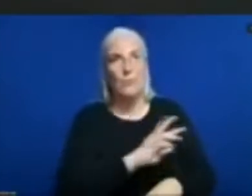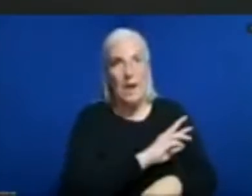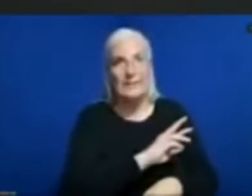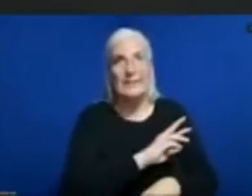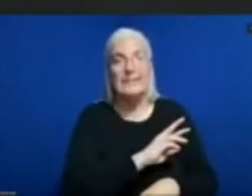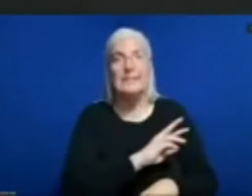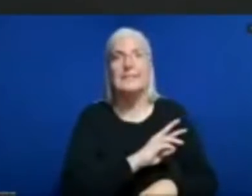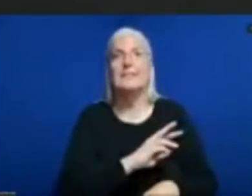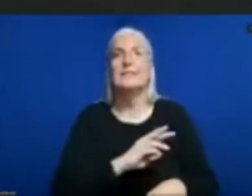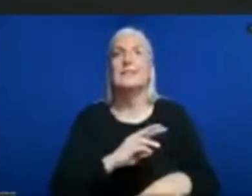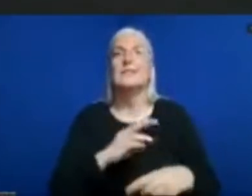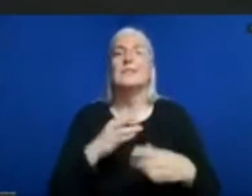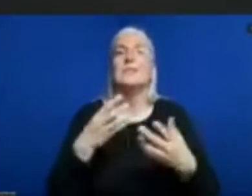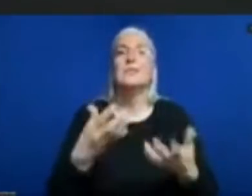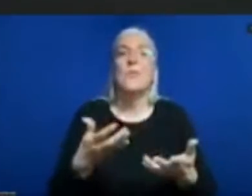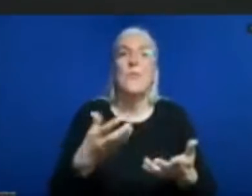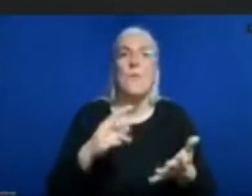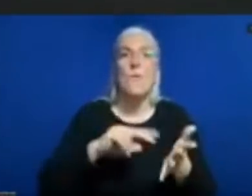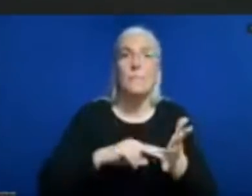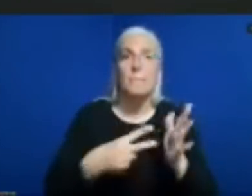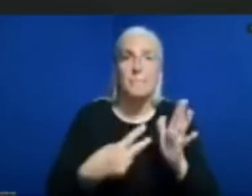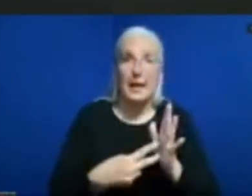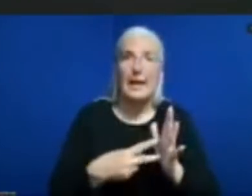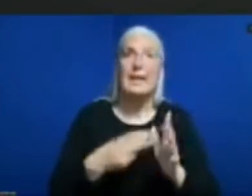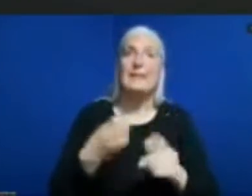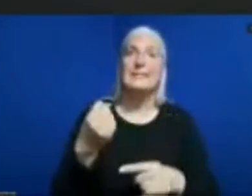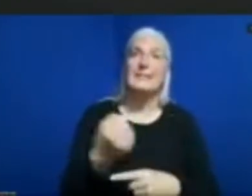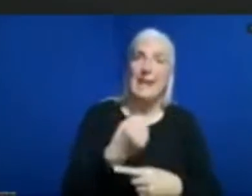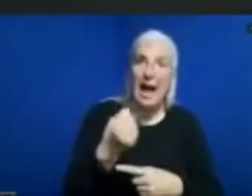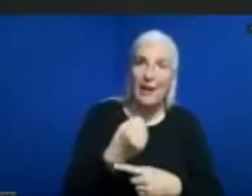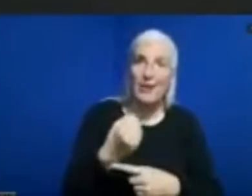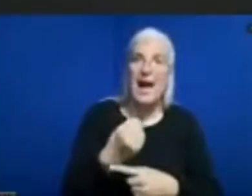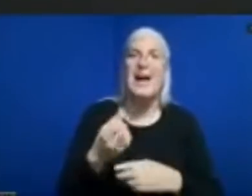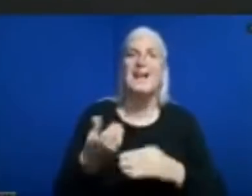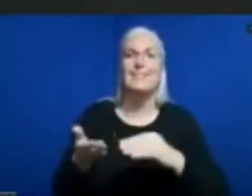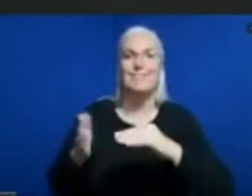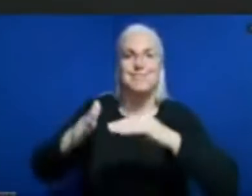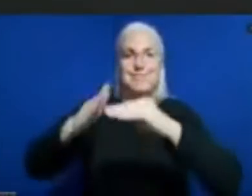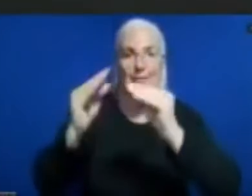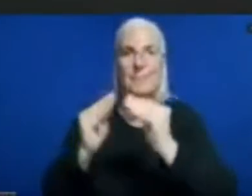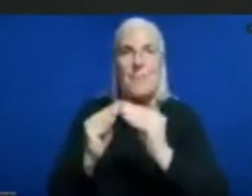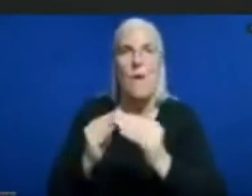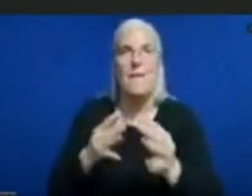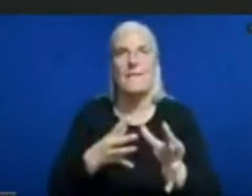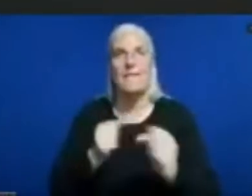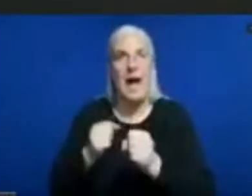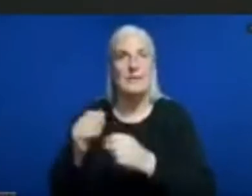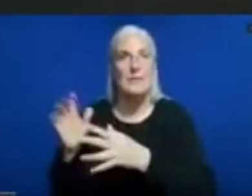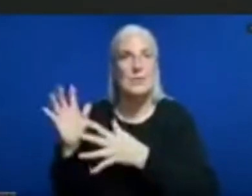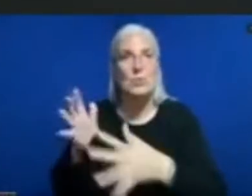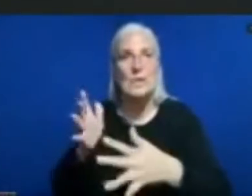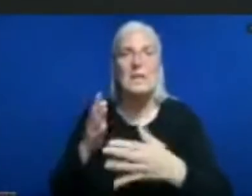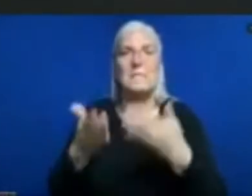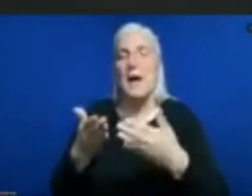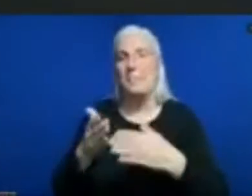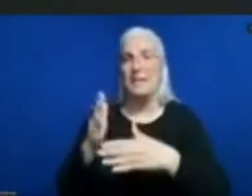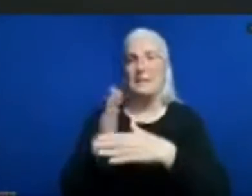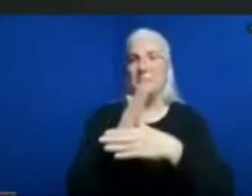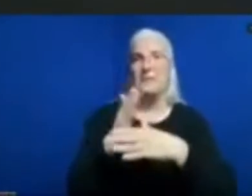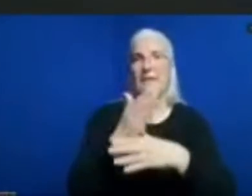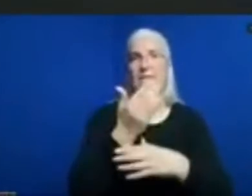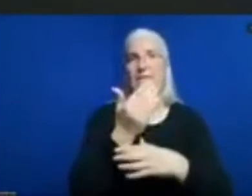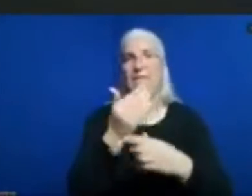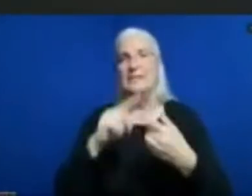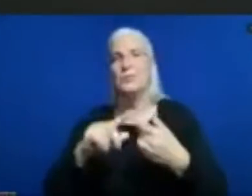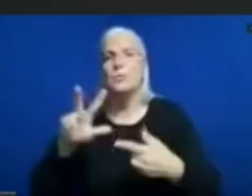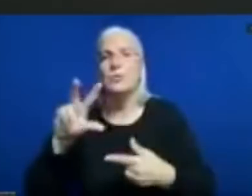again on Saturday, maybe in that 15 to 30 mile an hour range. So, brief summary, another breezy day tomorrow